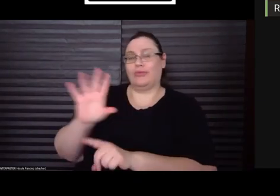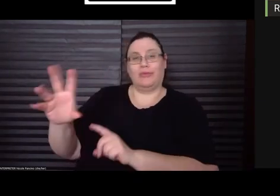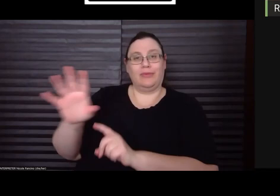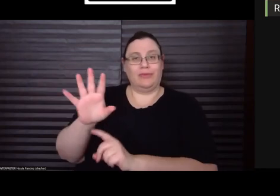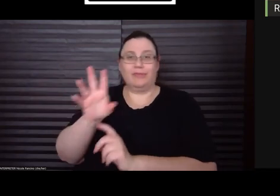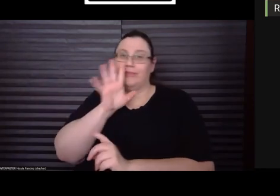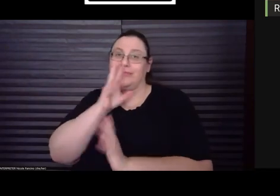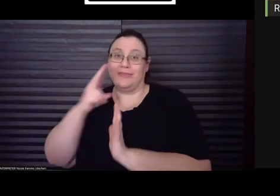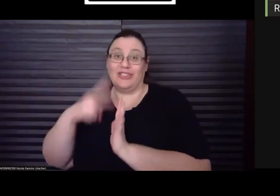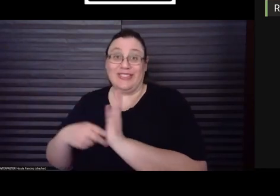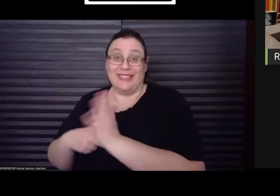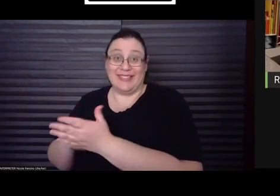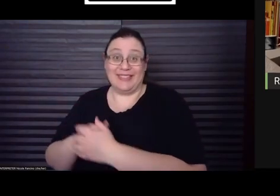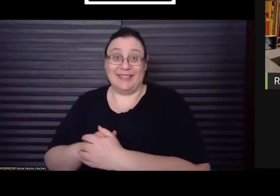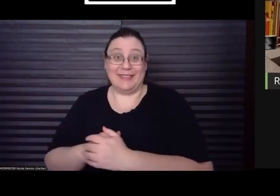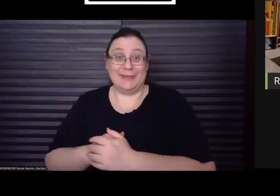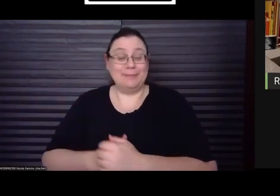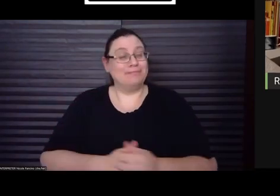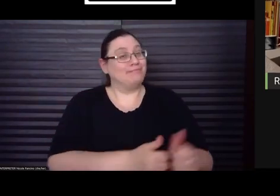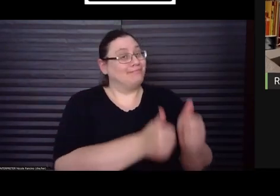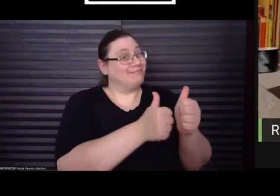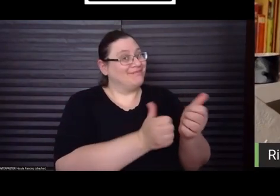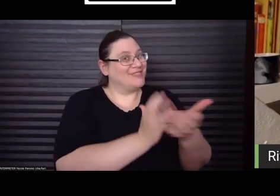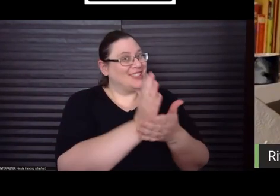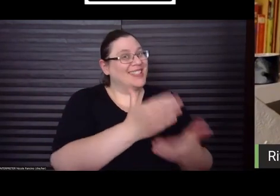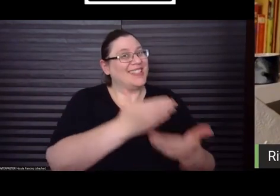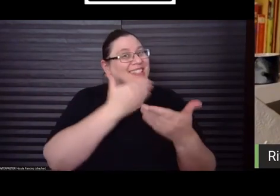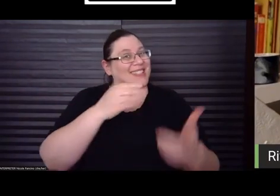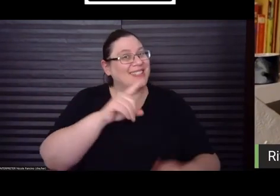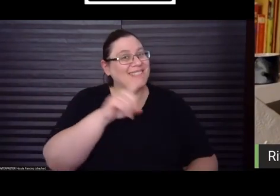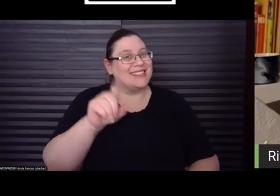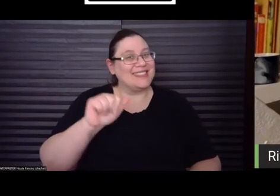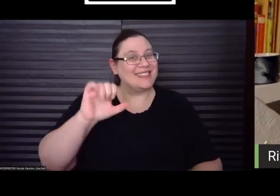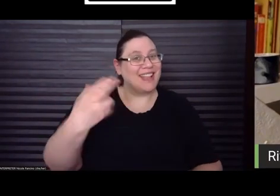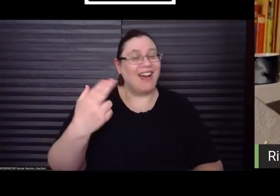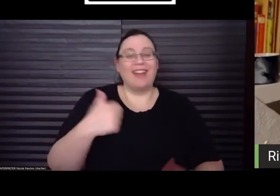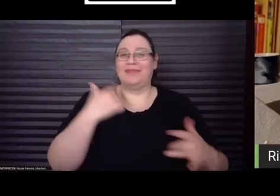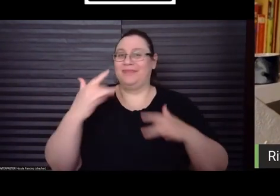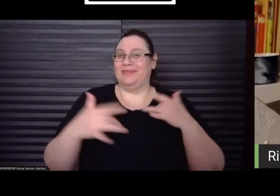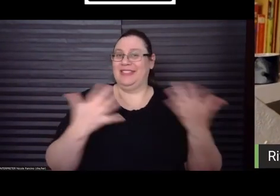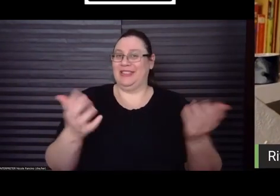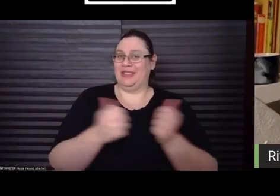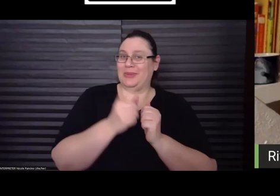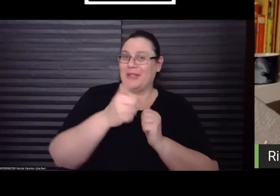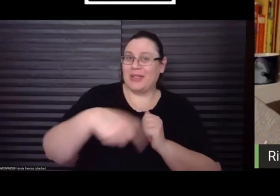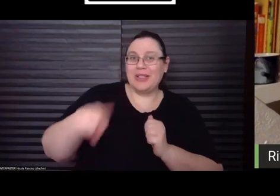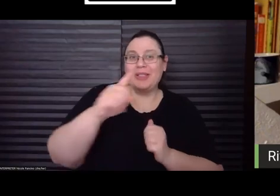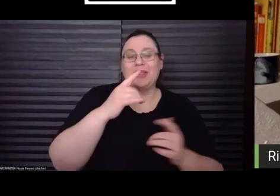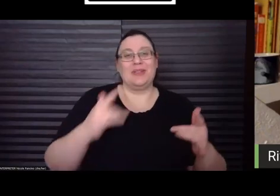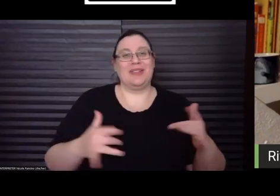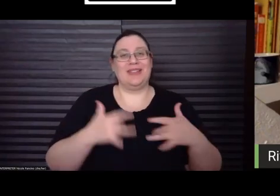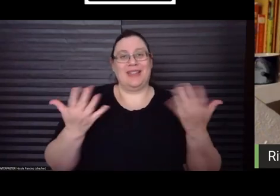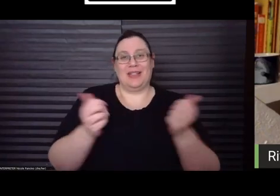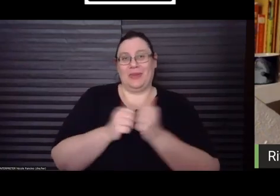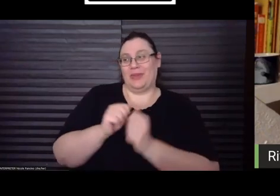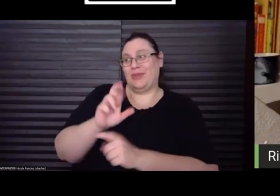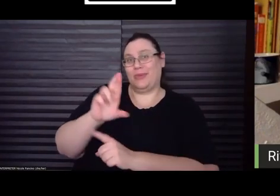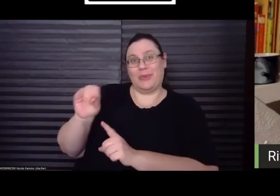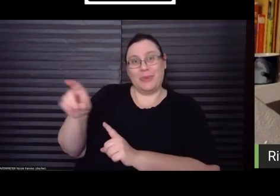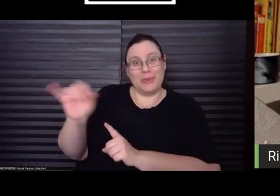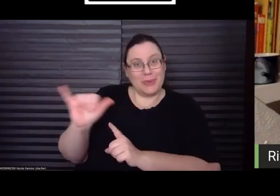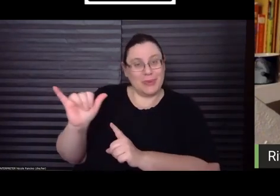Ruth for your reading. All right. Thanks, Zach. I'm really excited to be here with you. I'm really excited to be here with